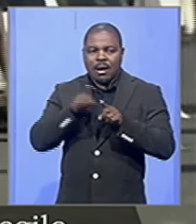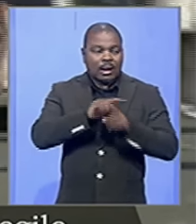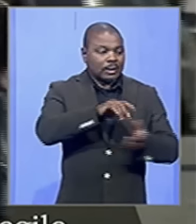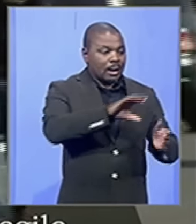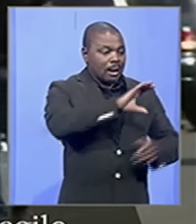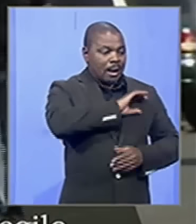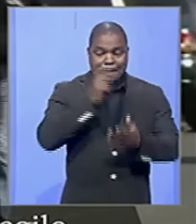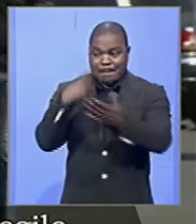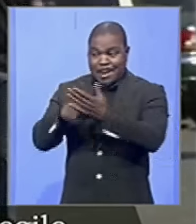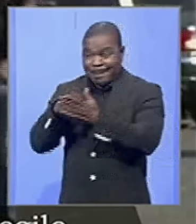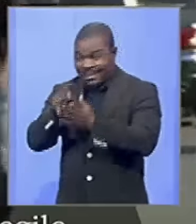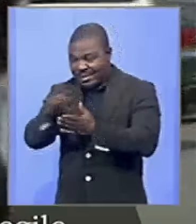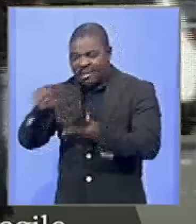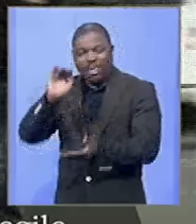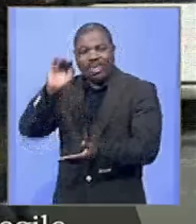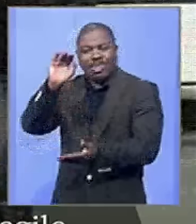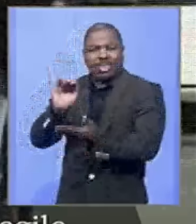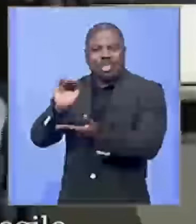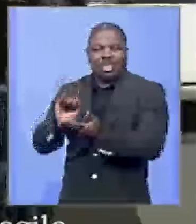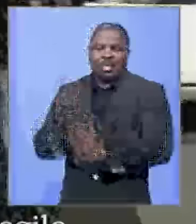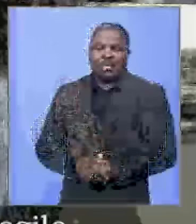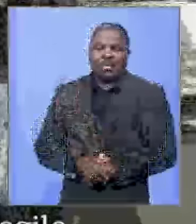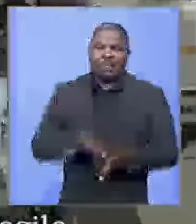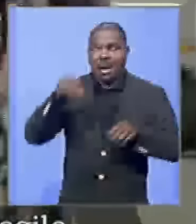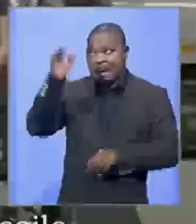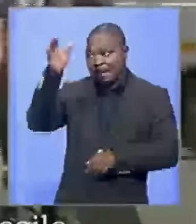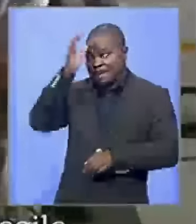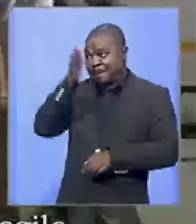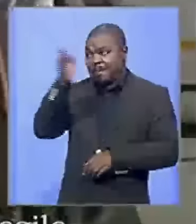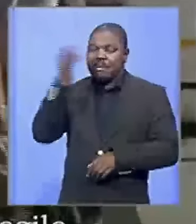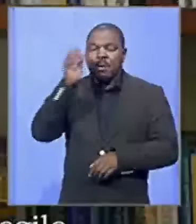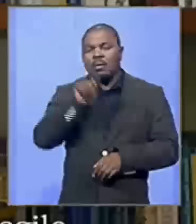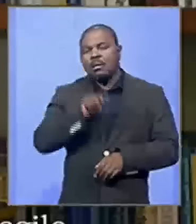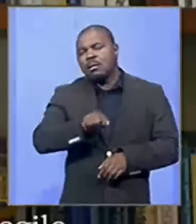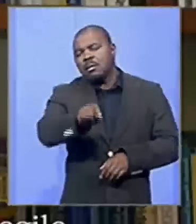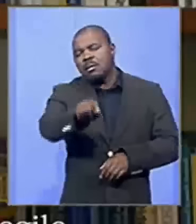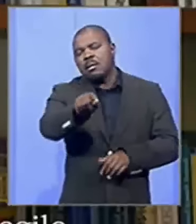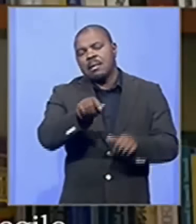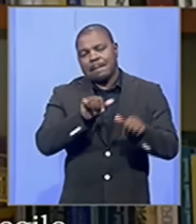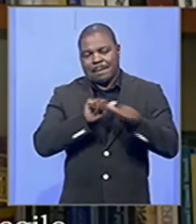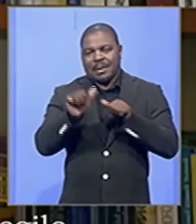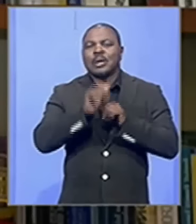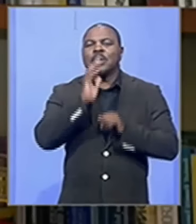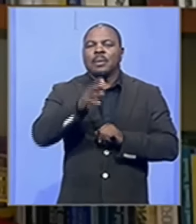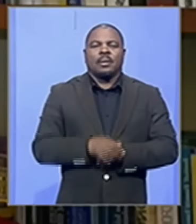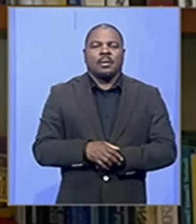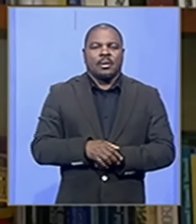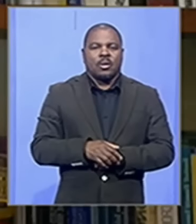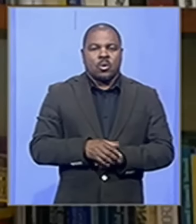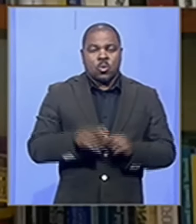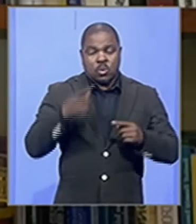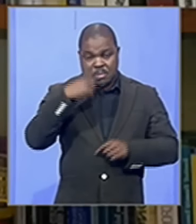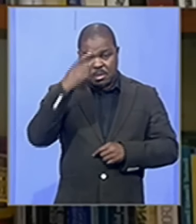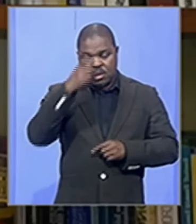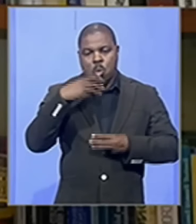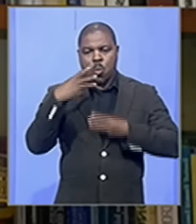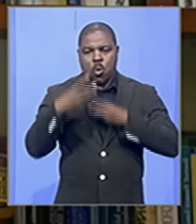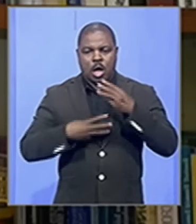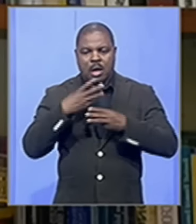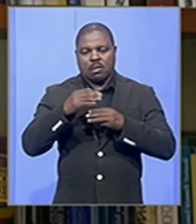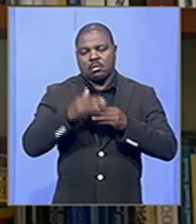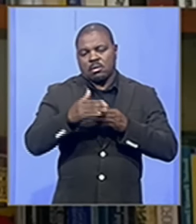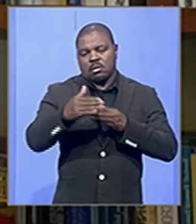demand. Baizana pebare le fa go le jalo ko pele go a solofetsa. We think that the employment prospects have improved since